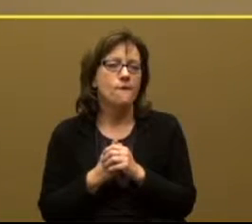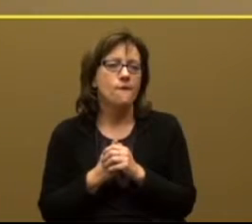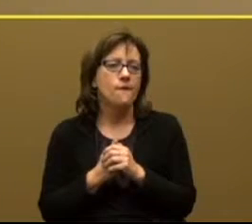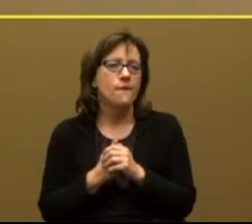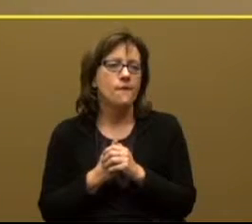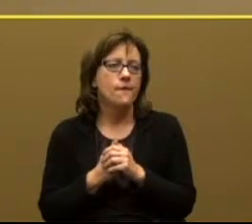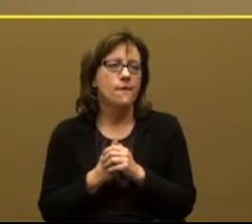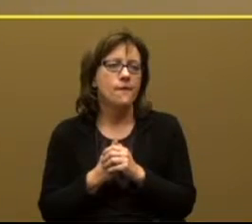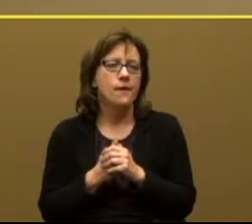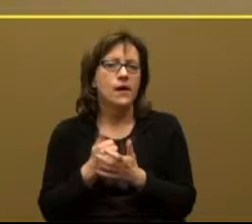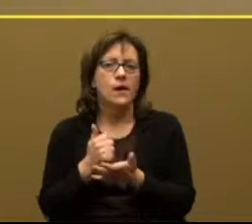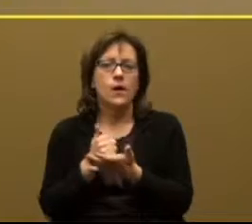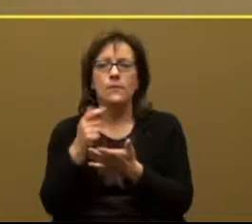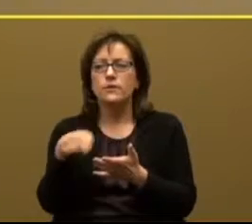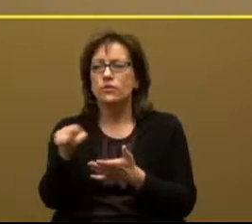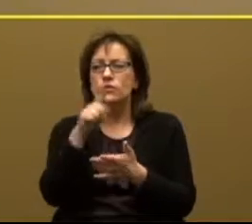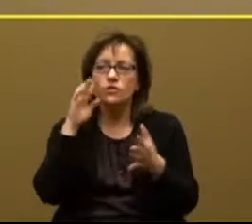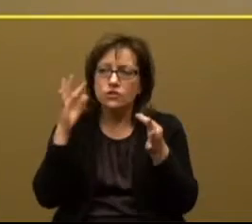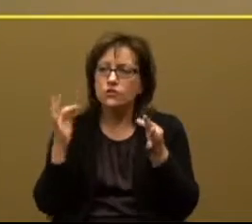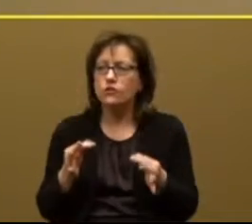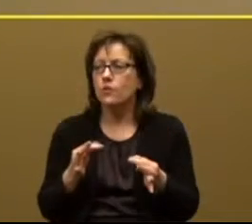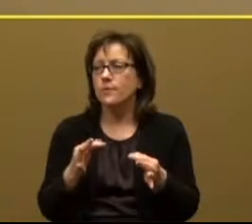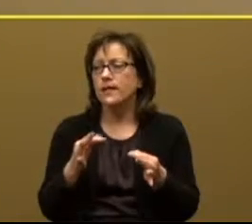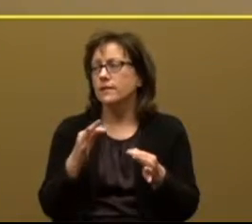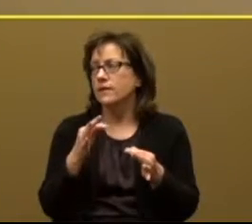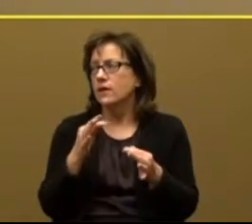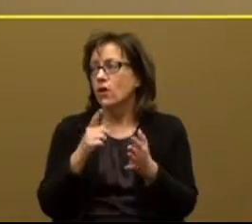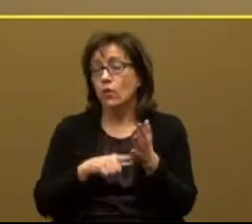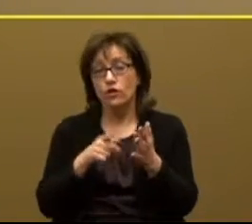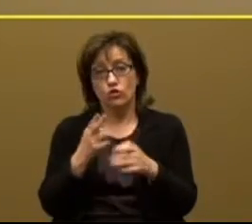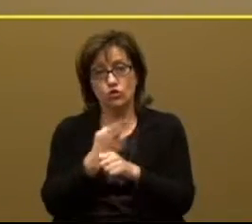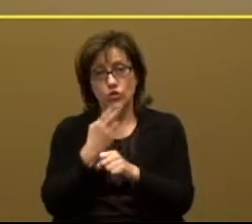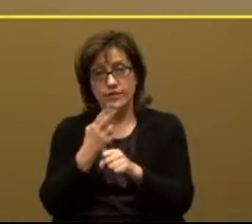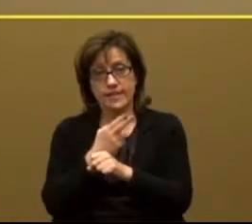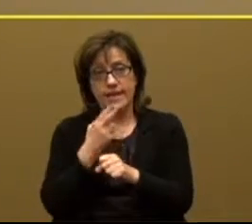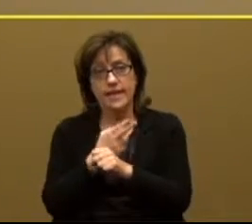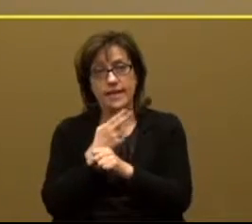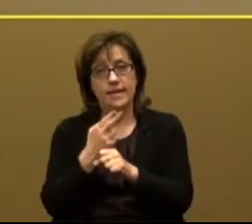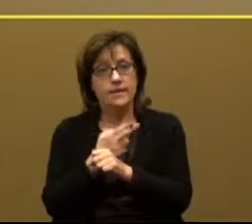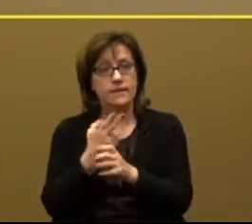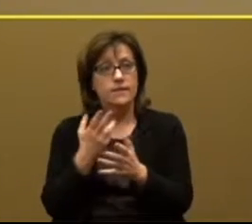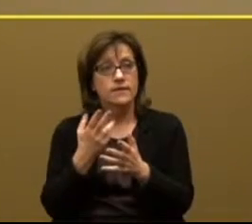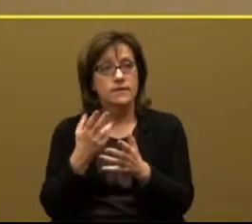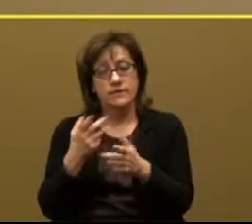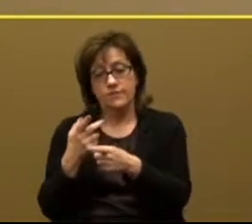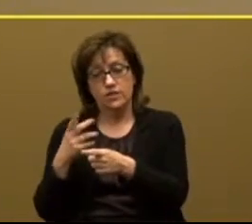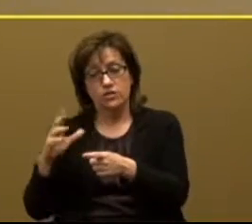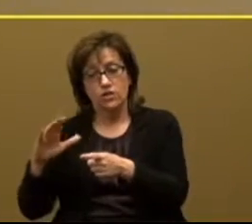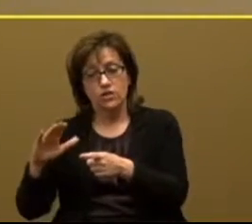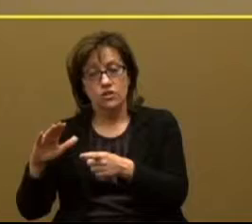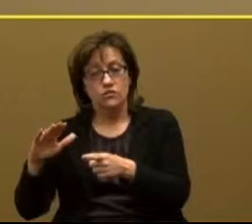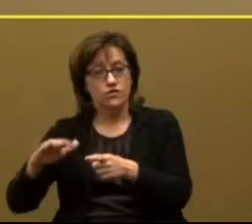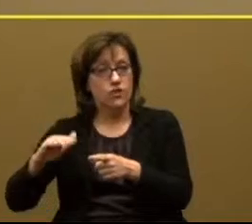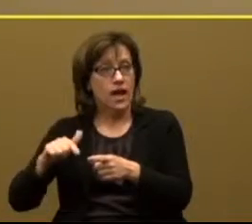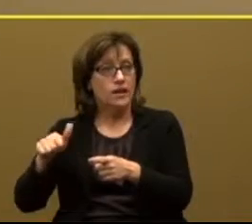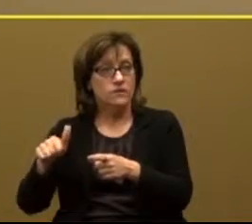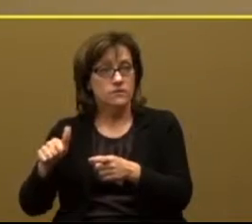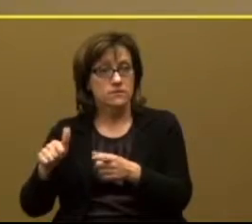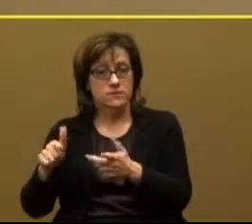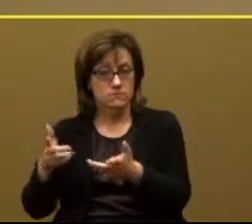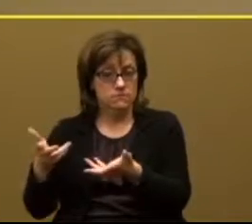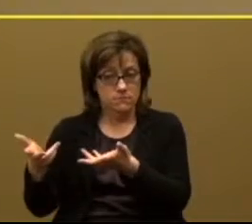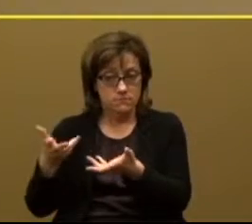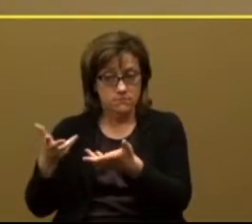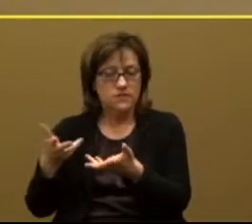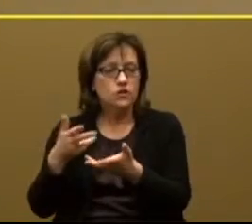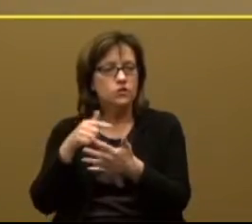you to determine whether or not the items that you're using for the child to request or initiate with are actually